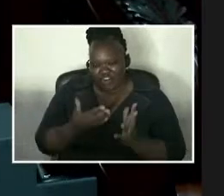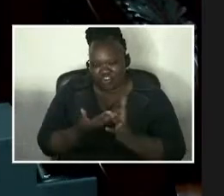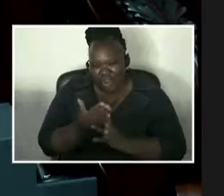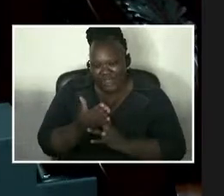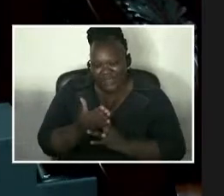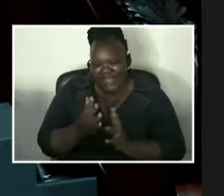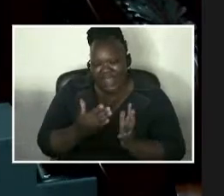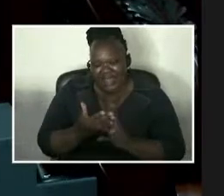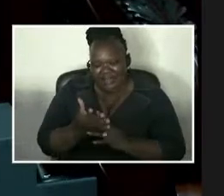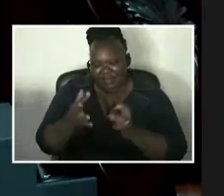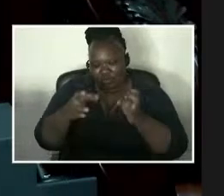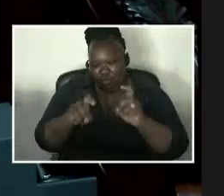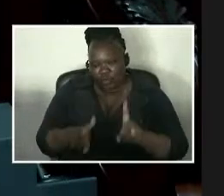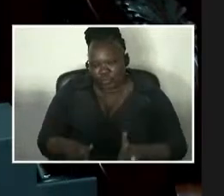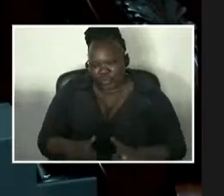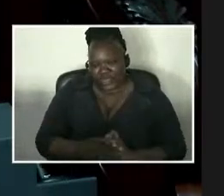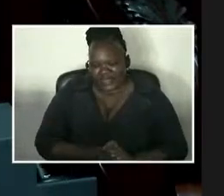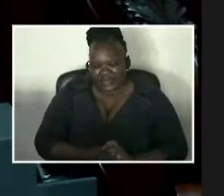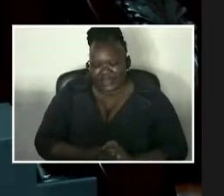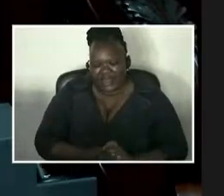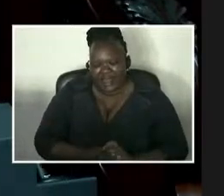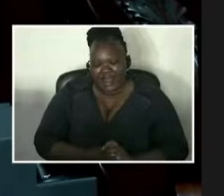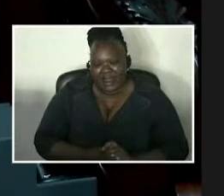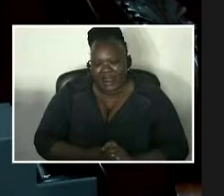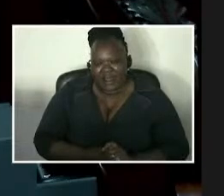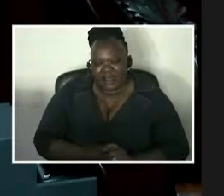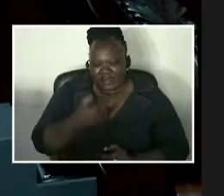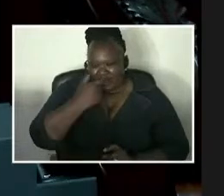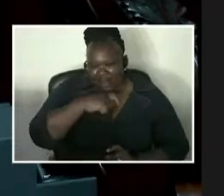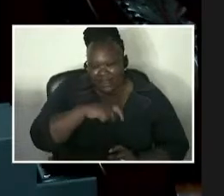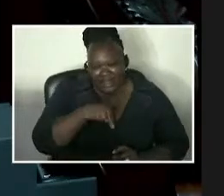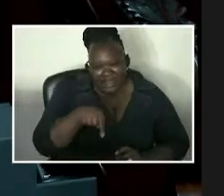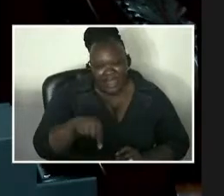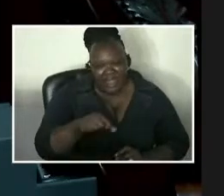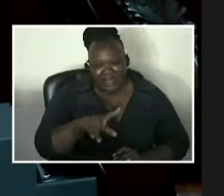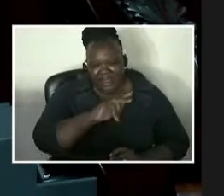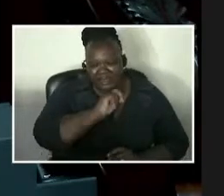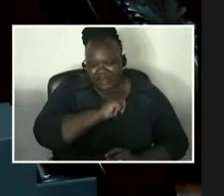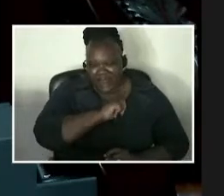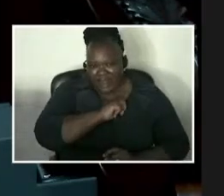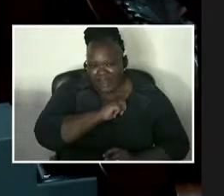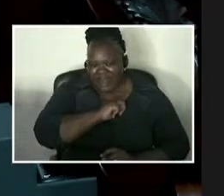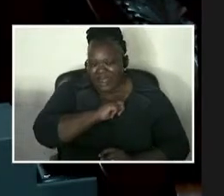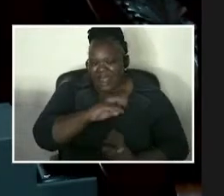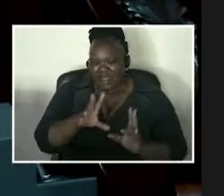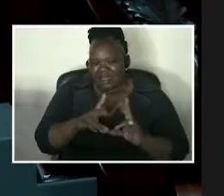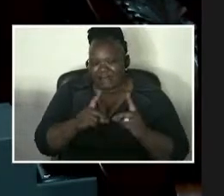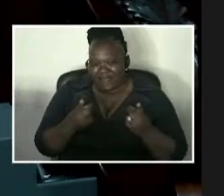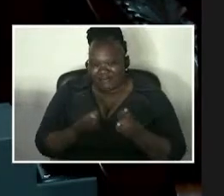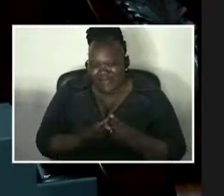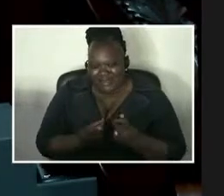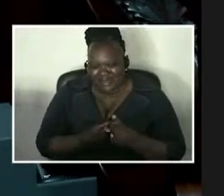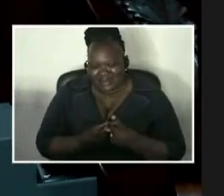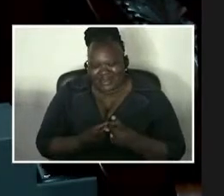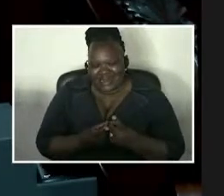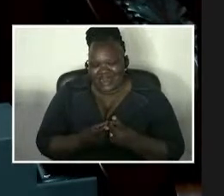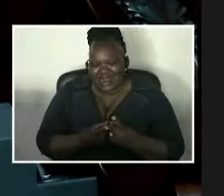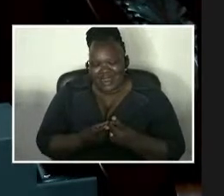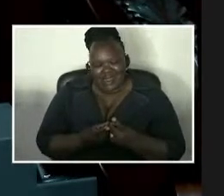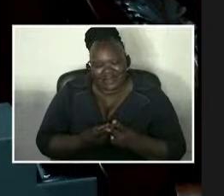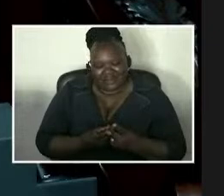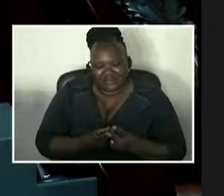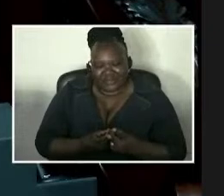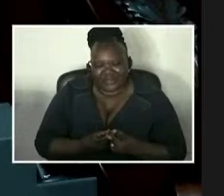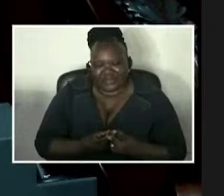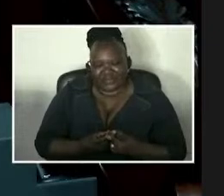to opportunities however sadly in kwazulu-natal we find a department that is in crisis